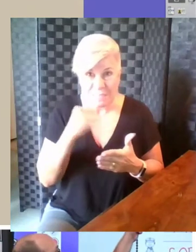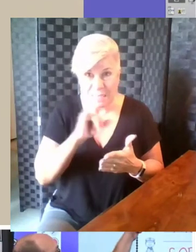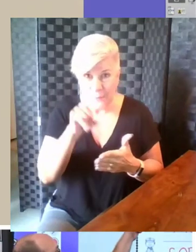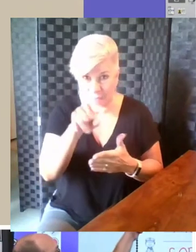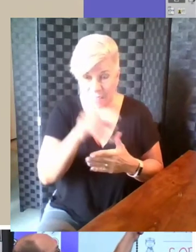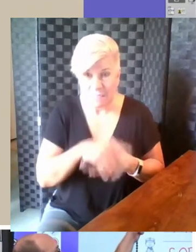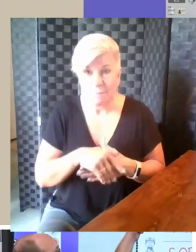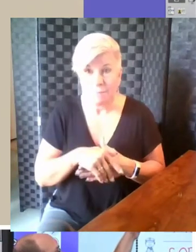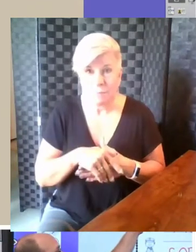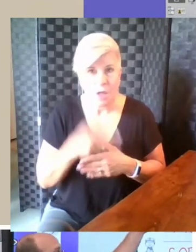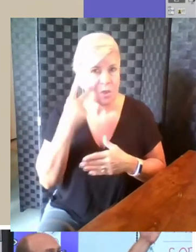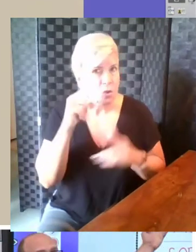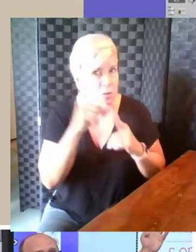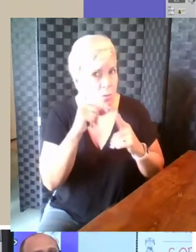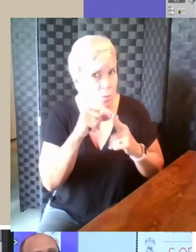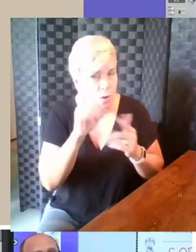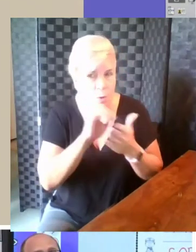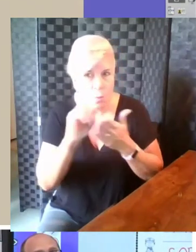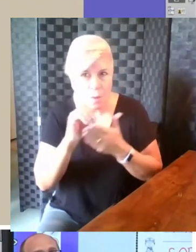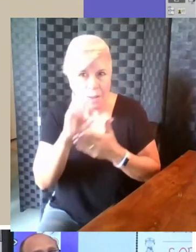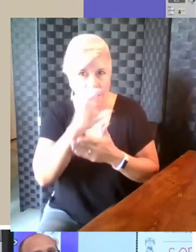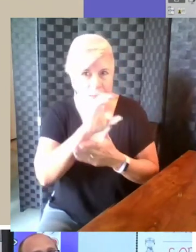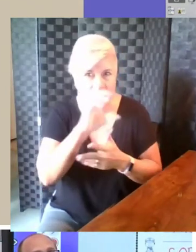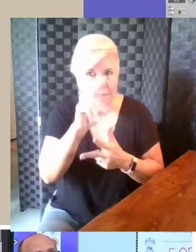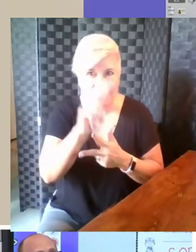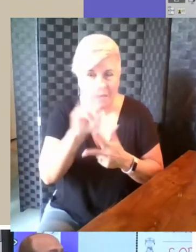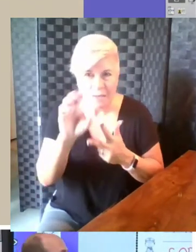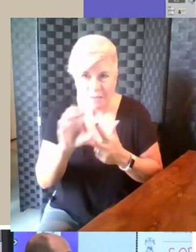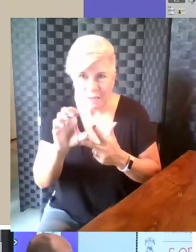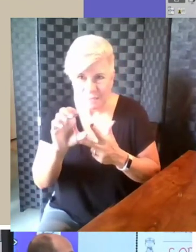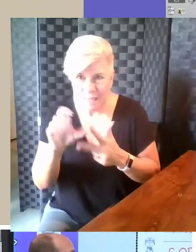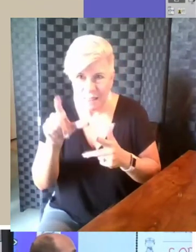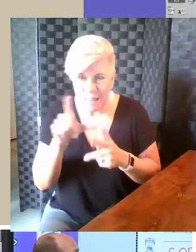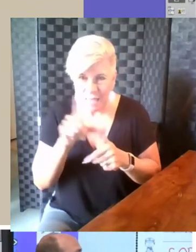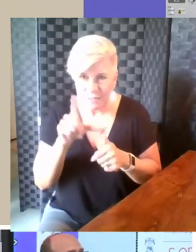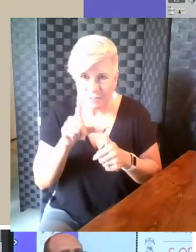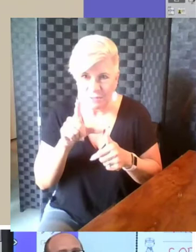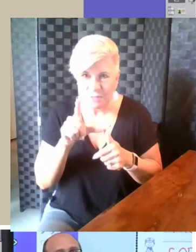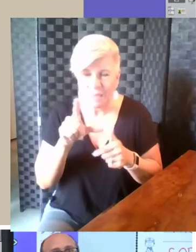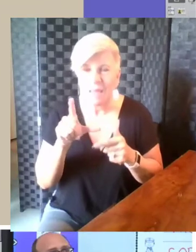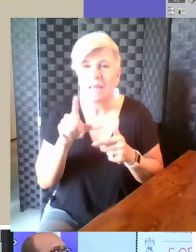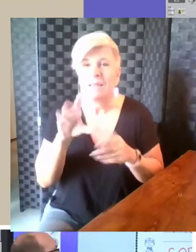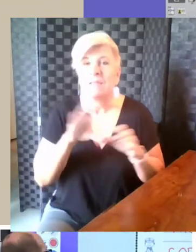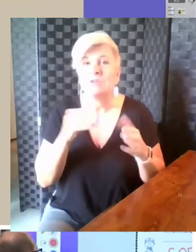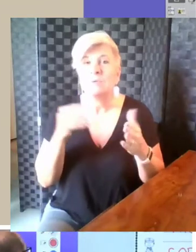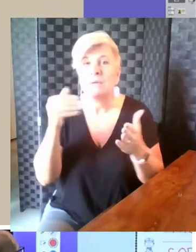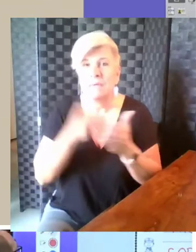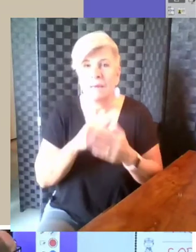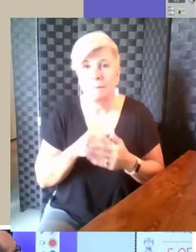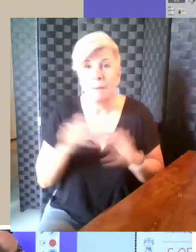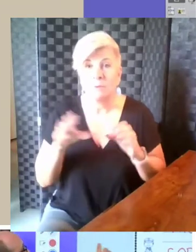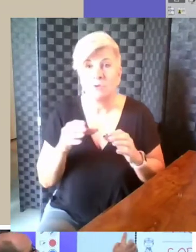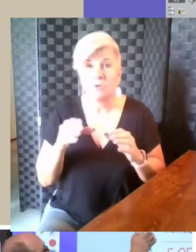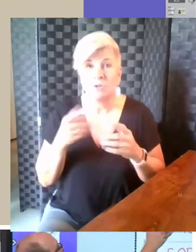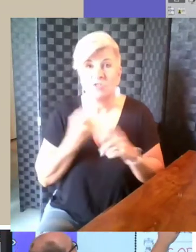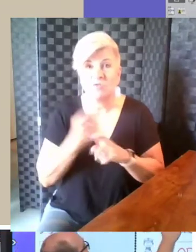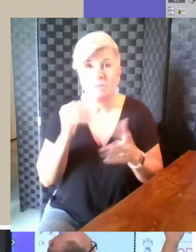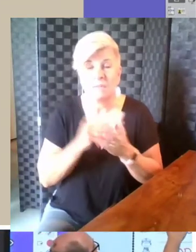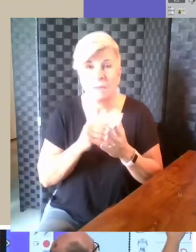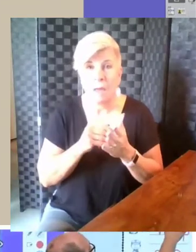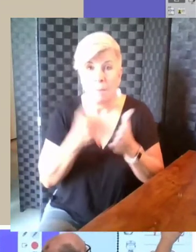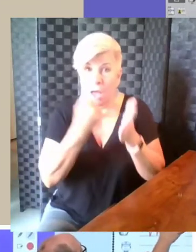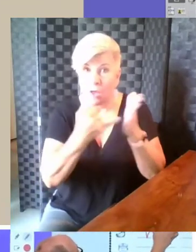You'll need to look at the word and write the consonant, vowel, and consonant, and then do it again. Oh, I'm going to do that trick again. I'm going to